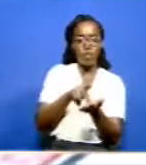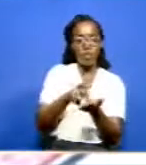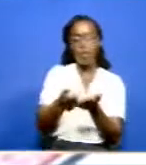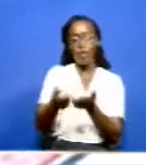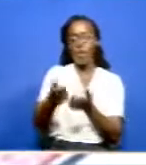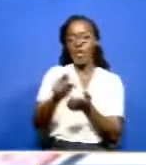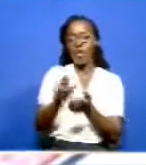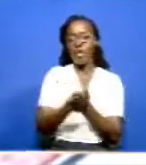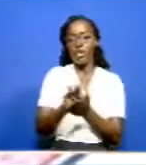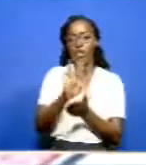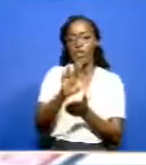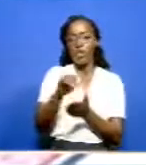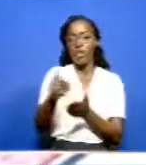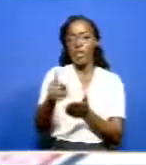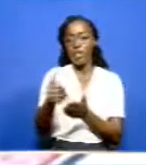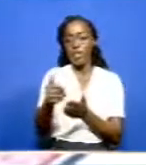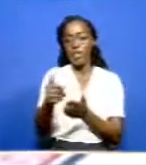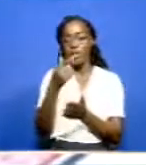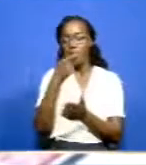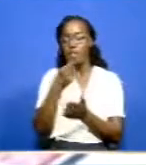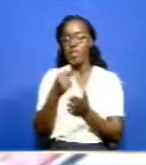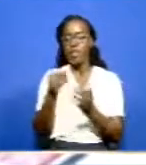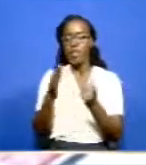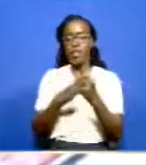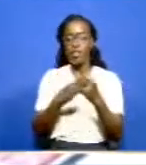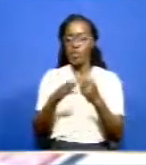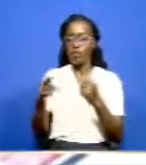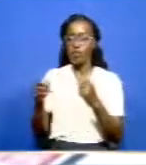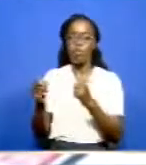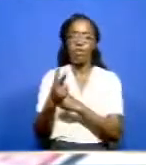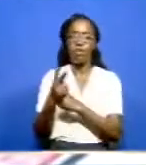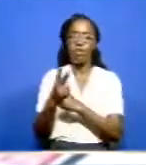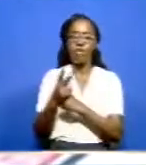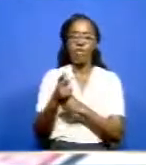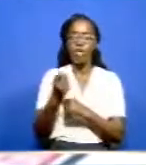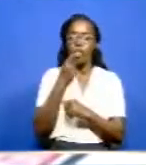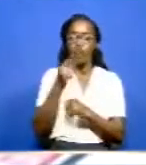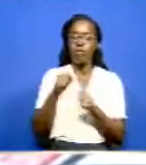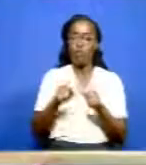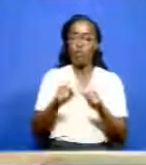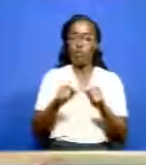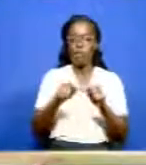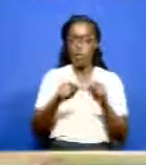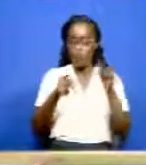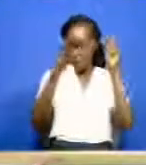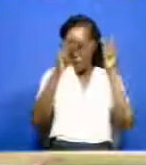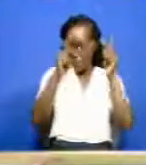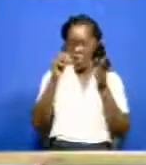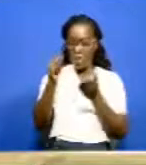age of 8 and 12 continue to receive treatment at the Kakamega Referral Hospital.